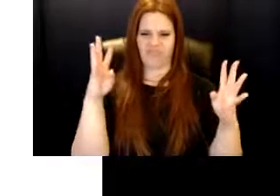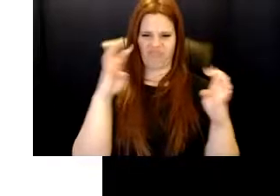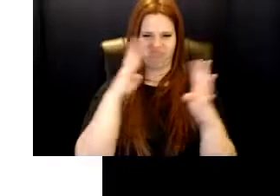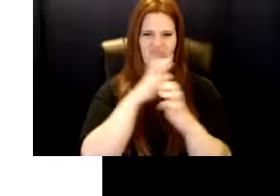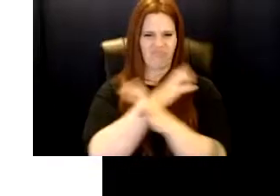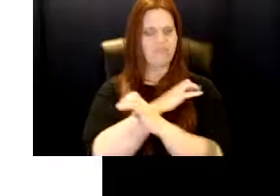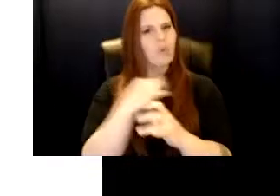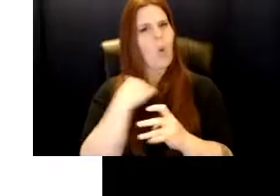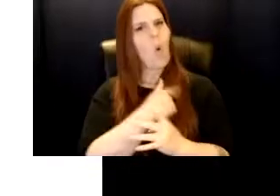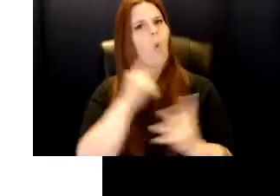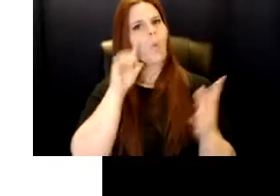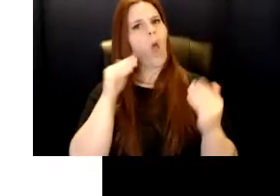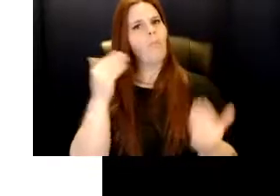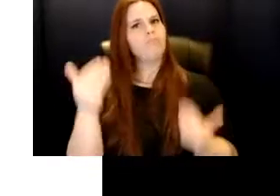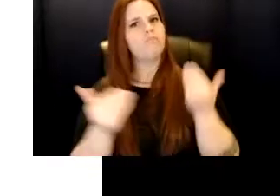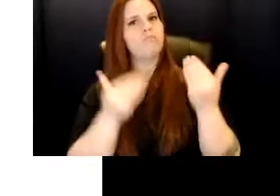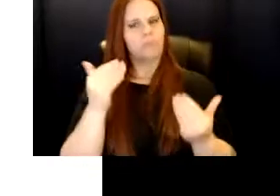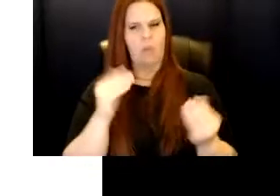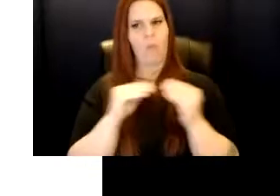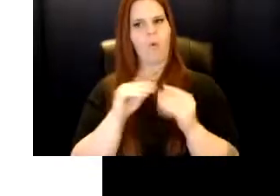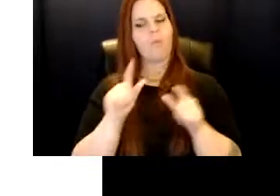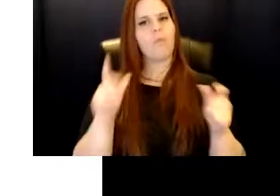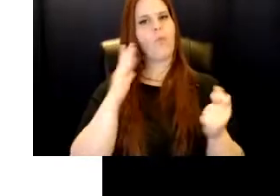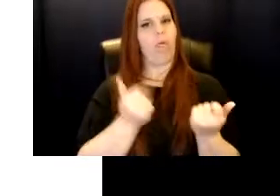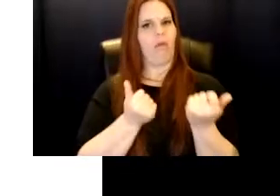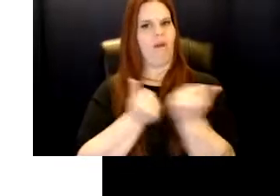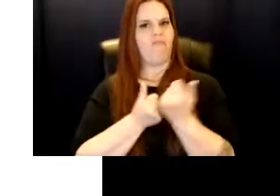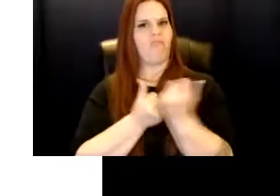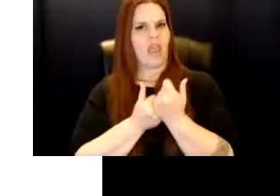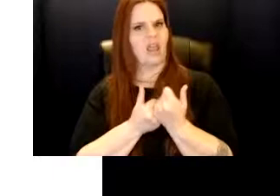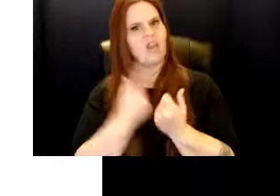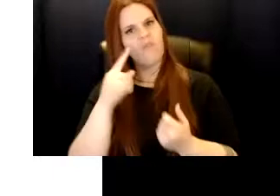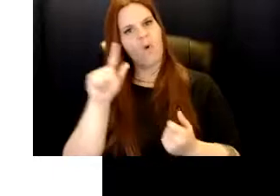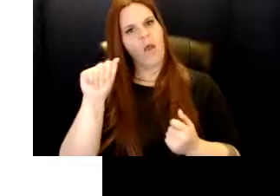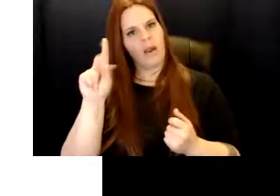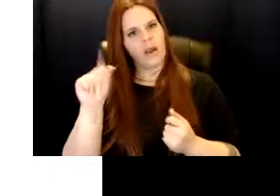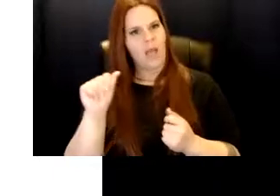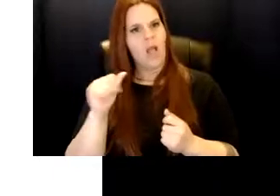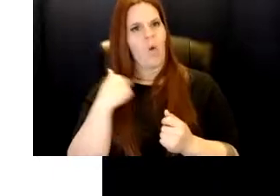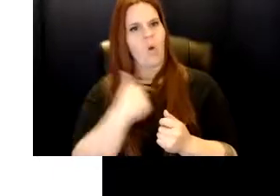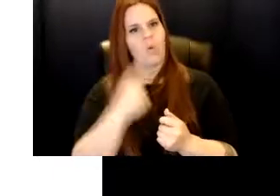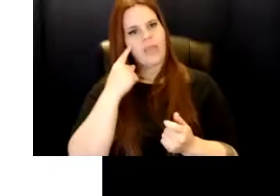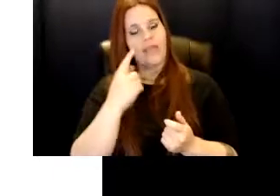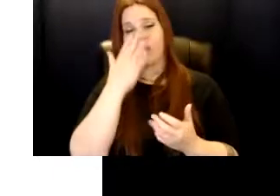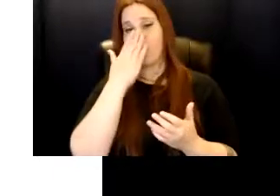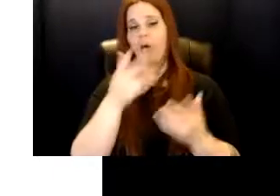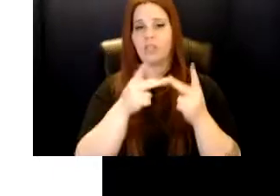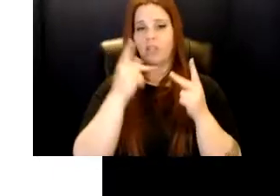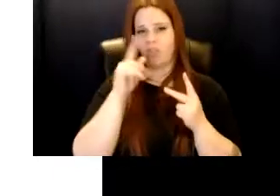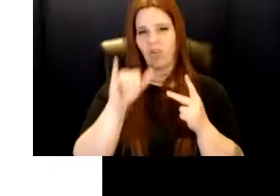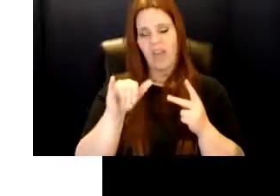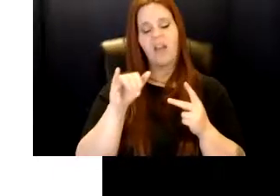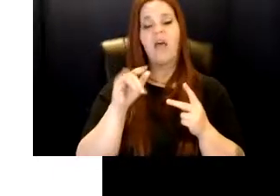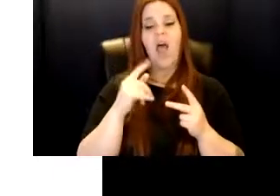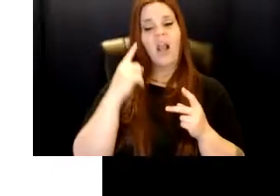that more people will advocate for a greater role for the ADAC. We think they're well positioned for it. And I think I better stop